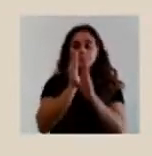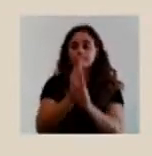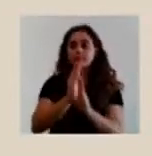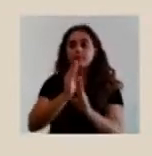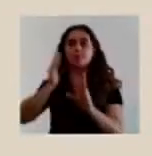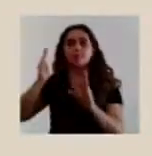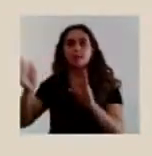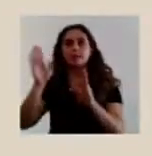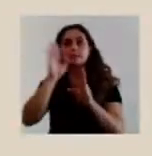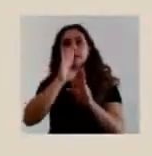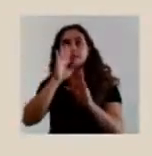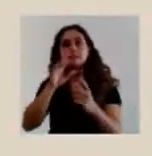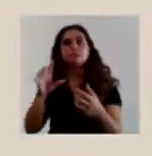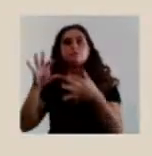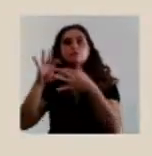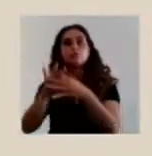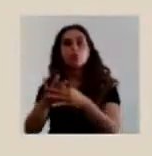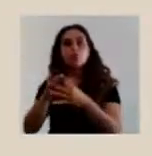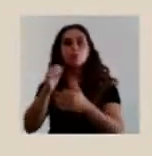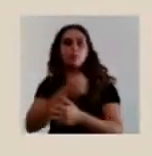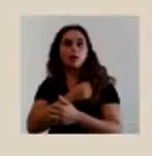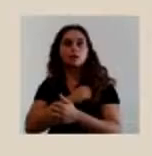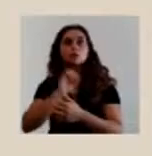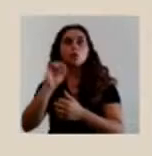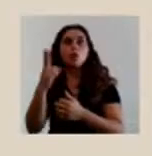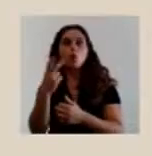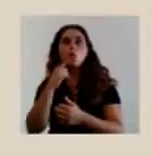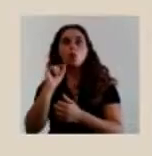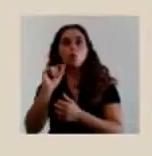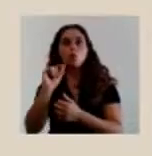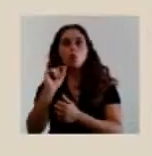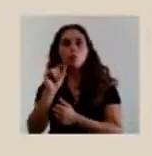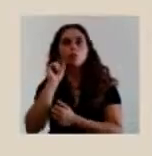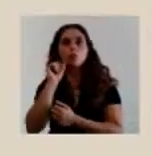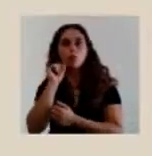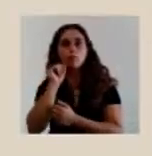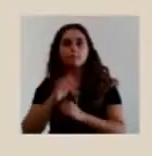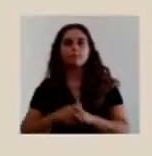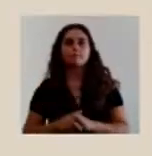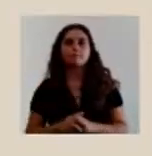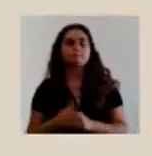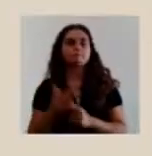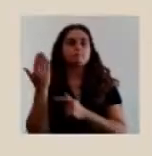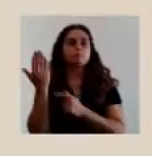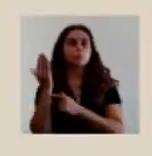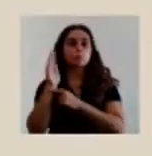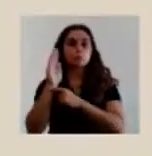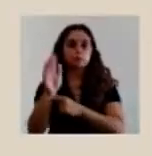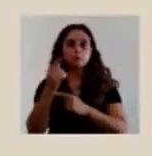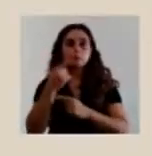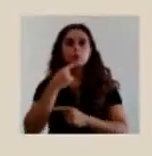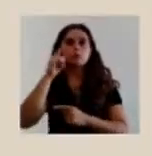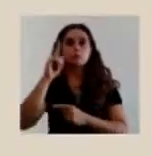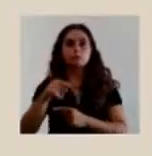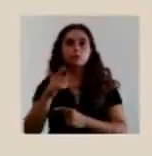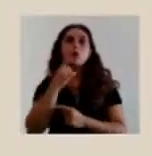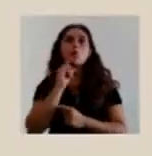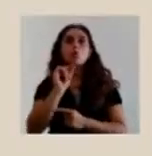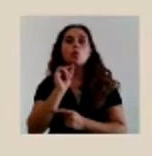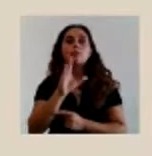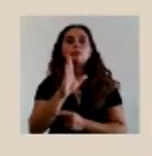right if it corresponds to the home or the name of a man. Our example again is the name